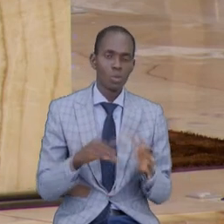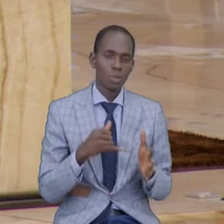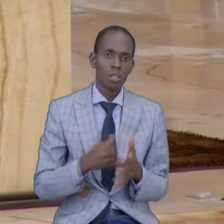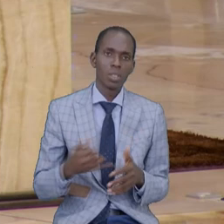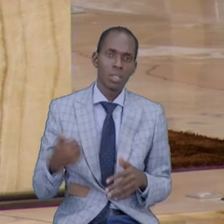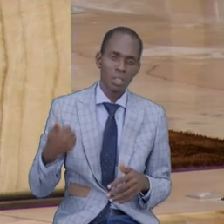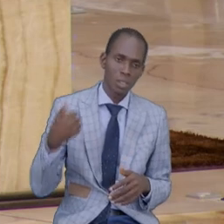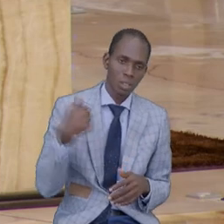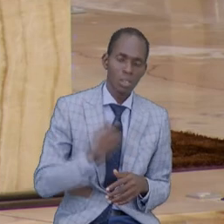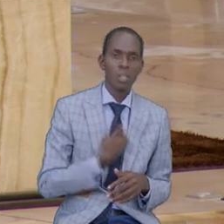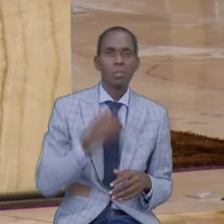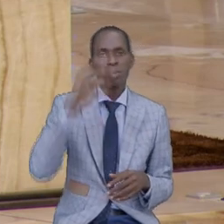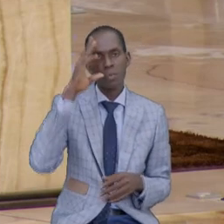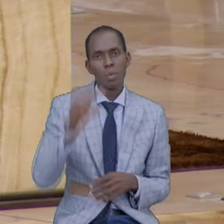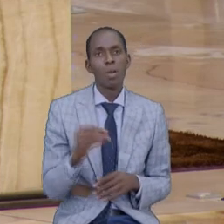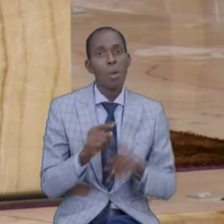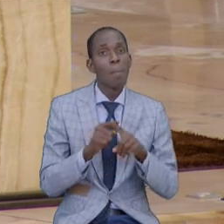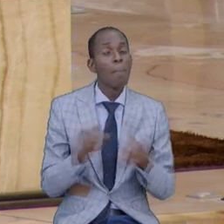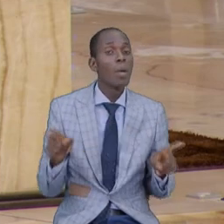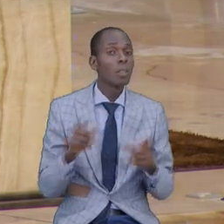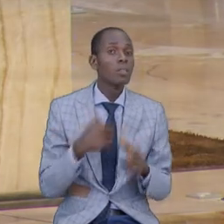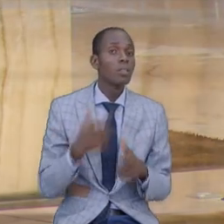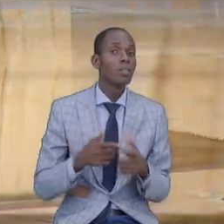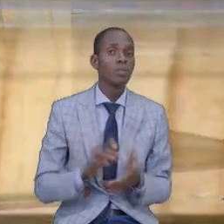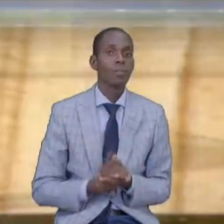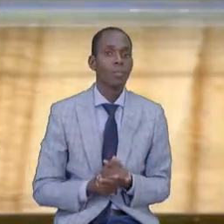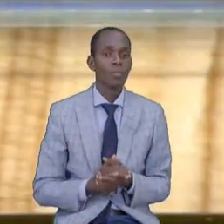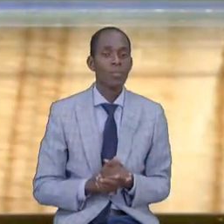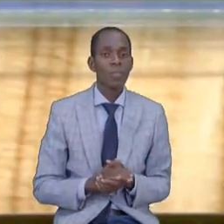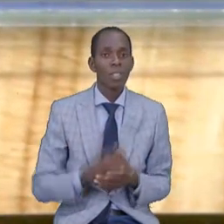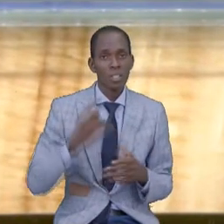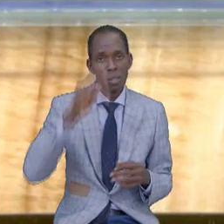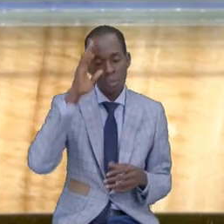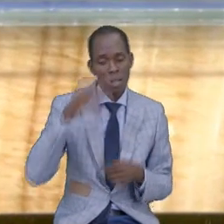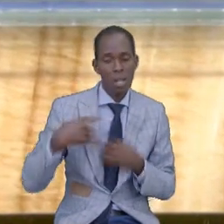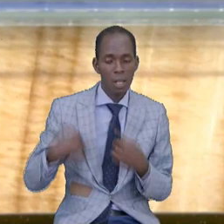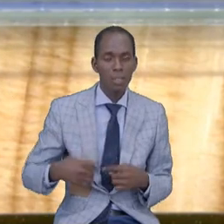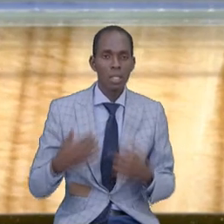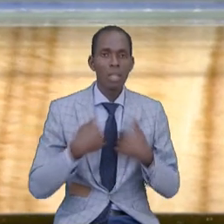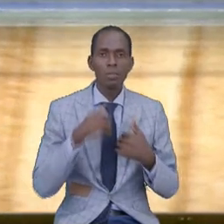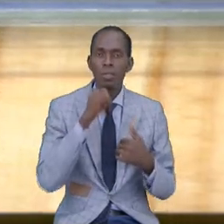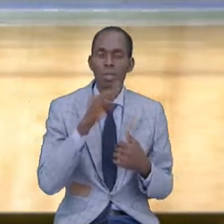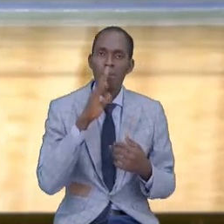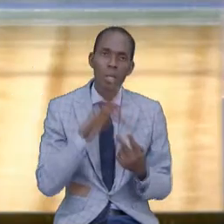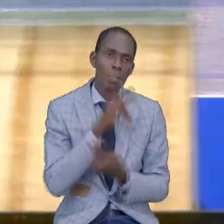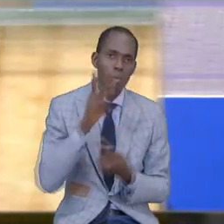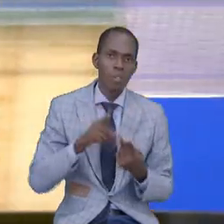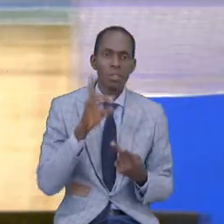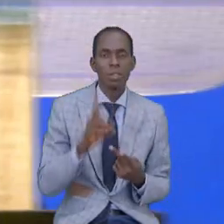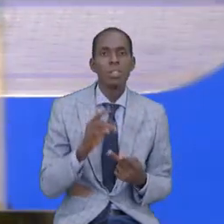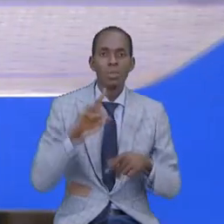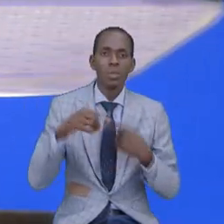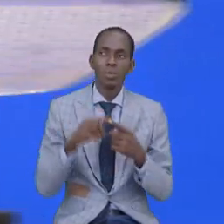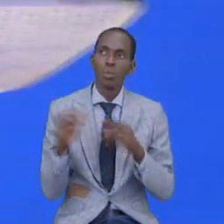do-it-yourself man. But then his heart had not been perfected, and so he went to